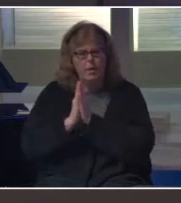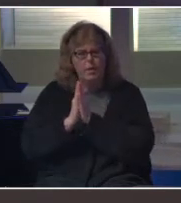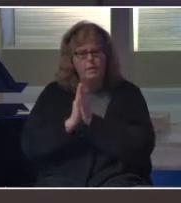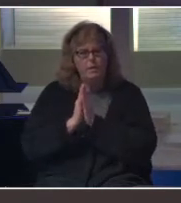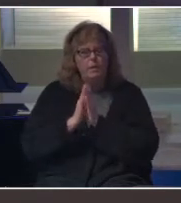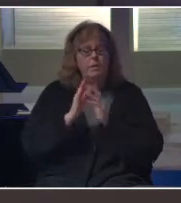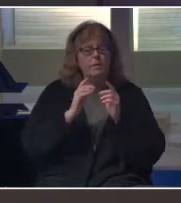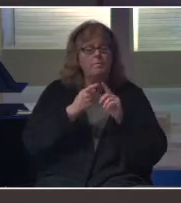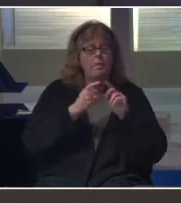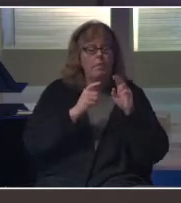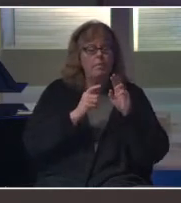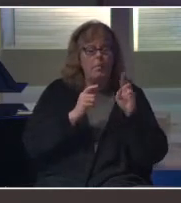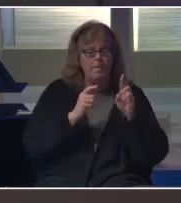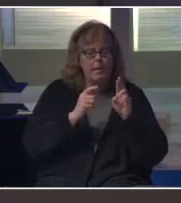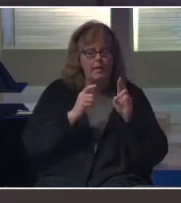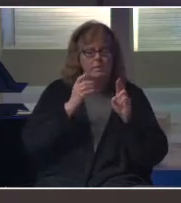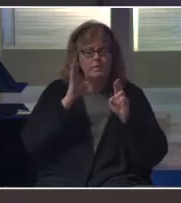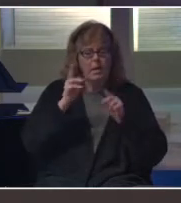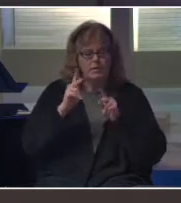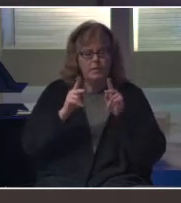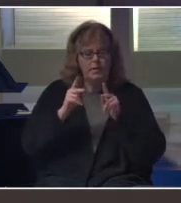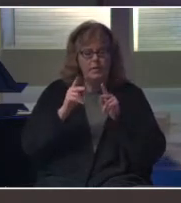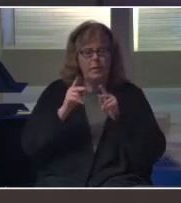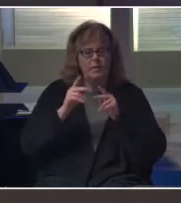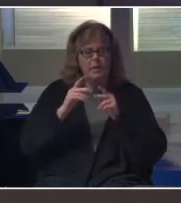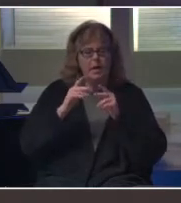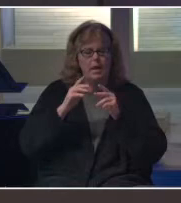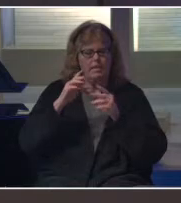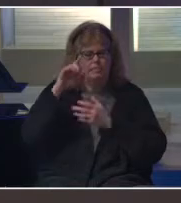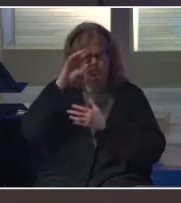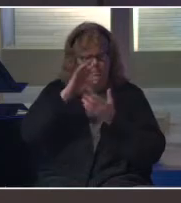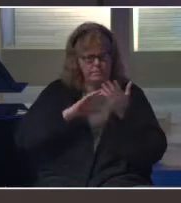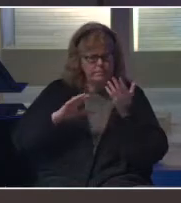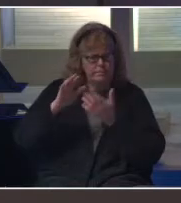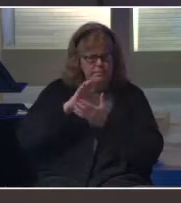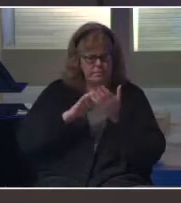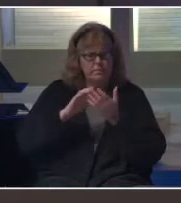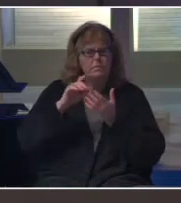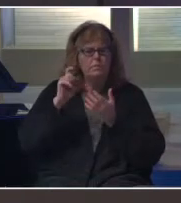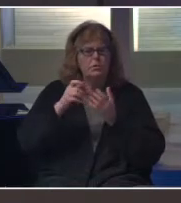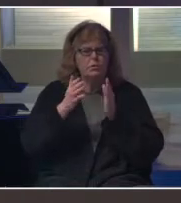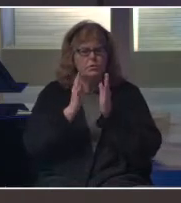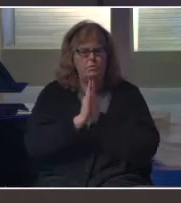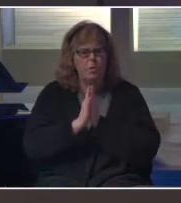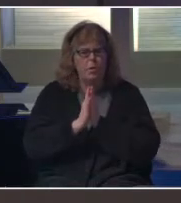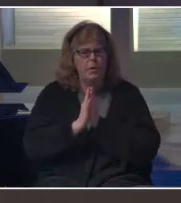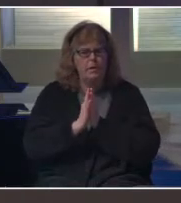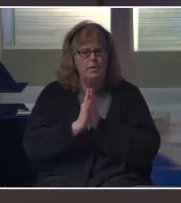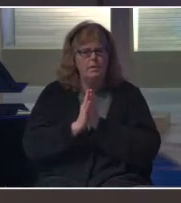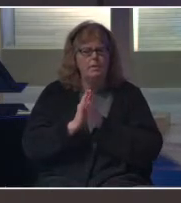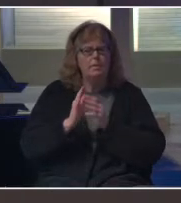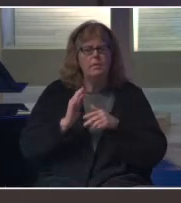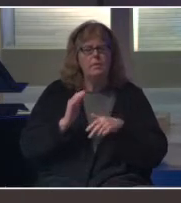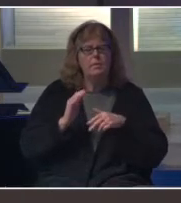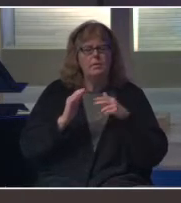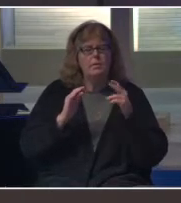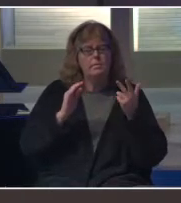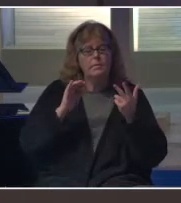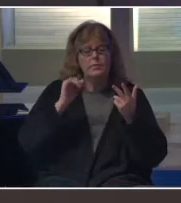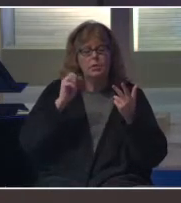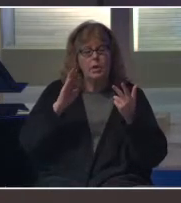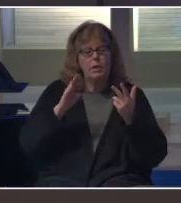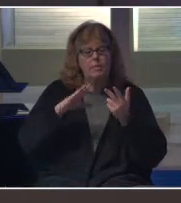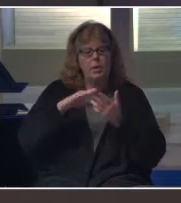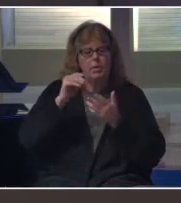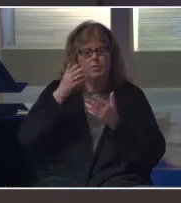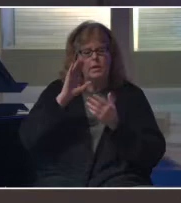from Rebekah, when God's people are in turmoil or confused, they should pray. And from Jacob, we learn that